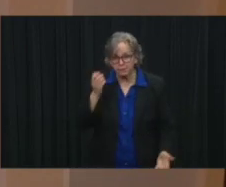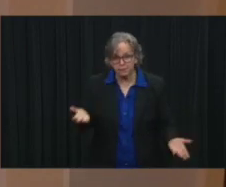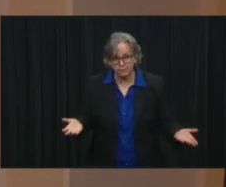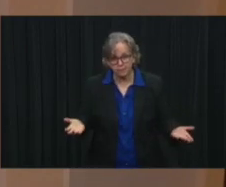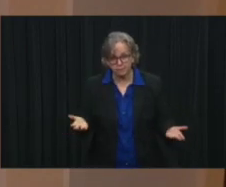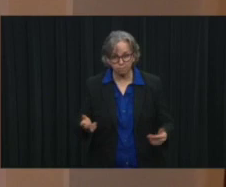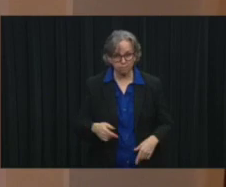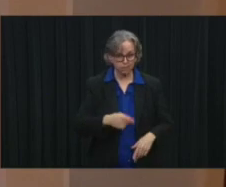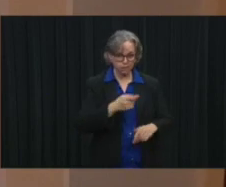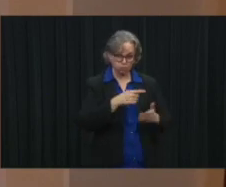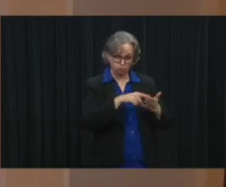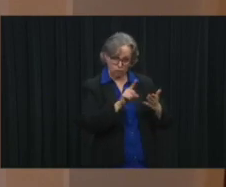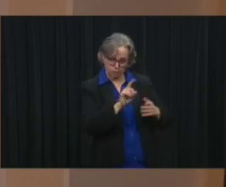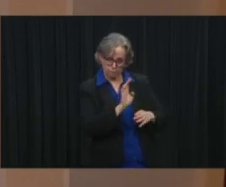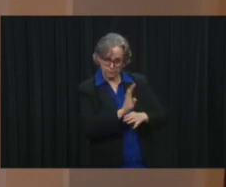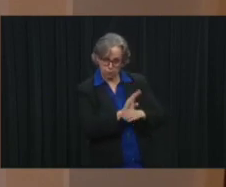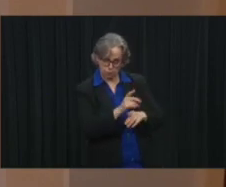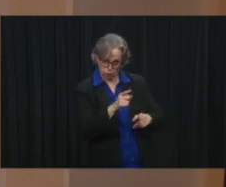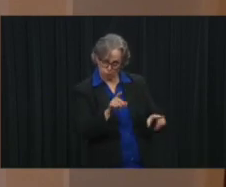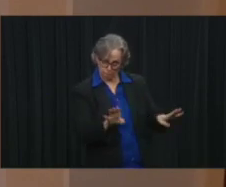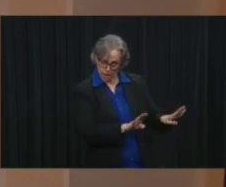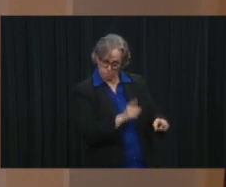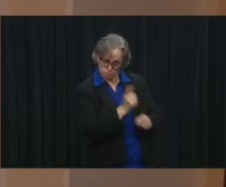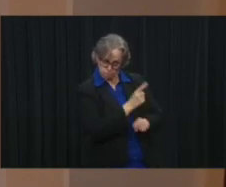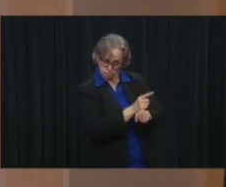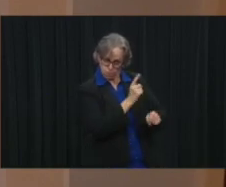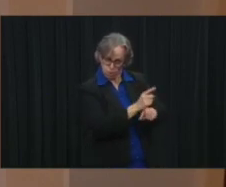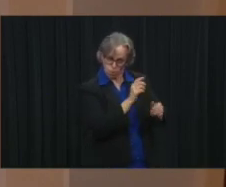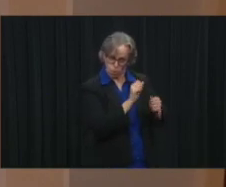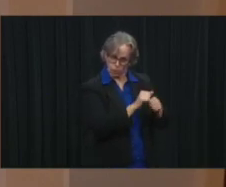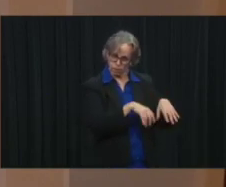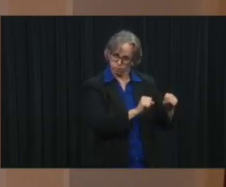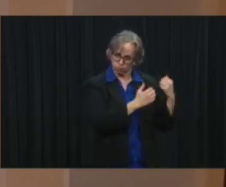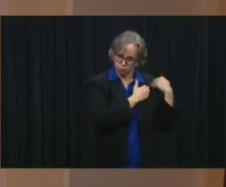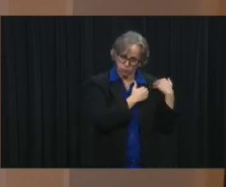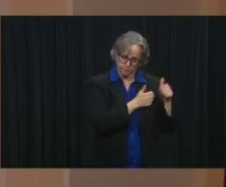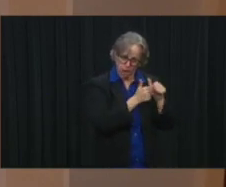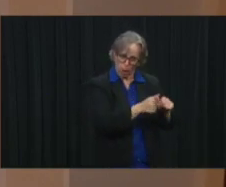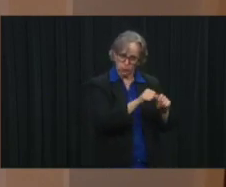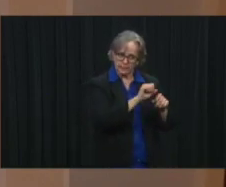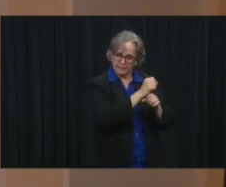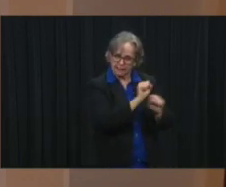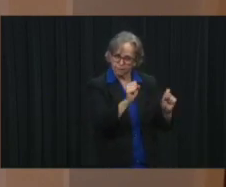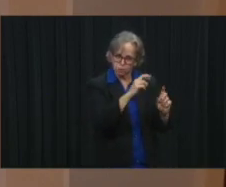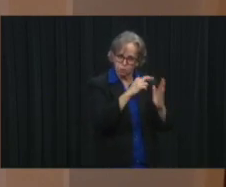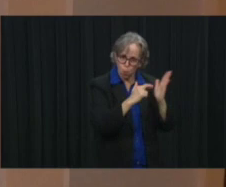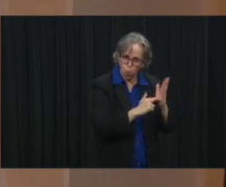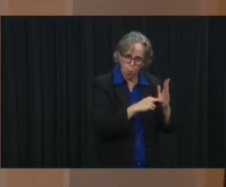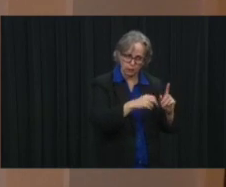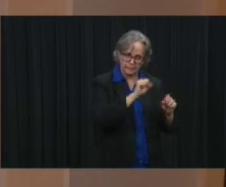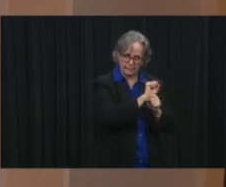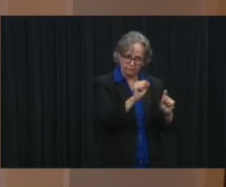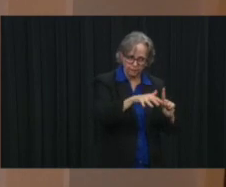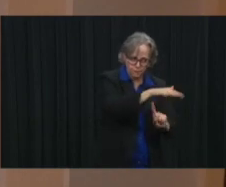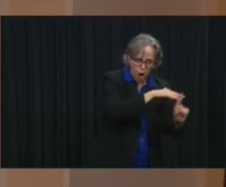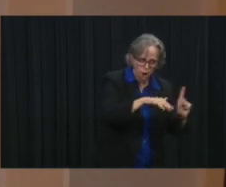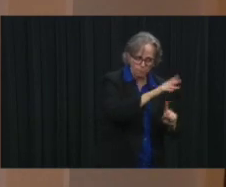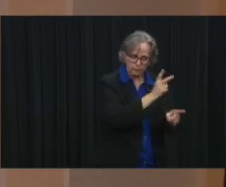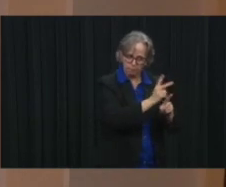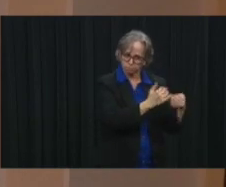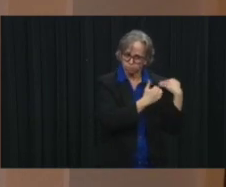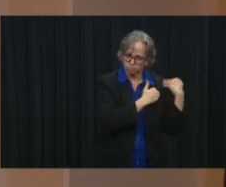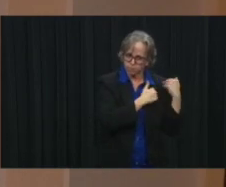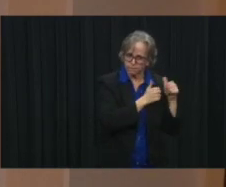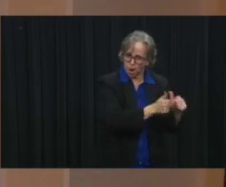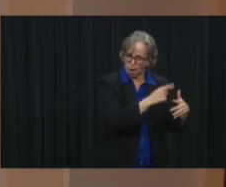to keep a sanitary workplace for their employees. They're out there enforcing it. They're trying to use common sense.